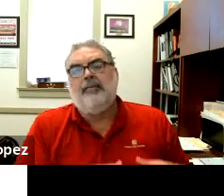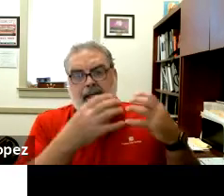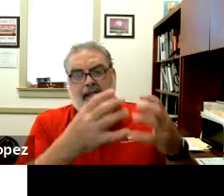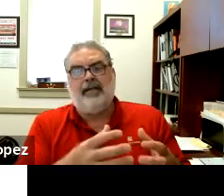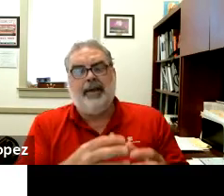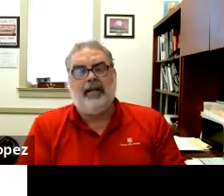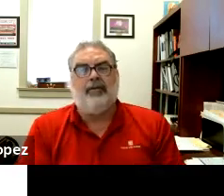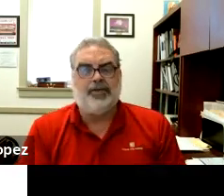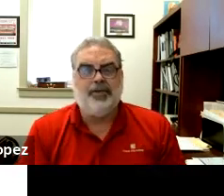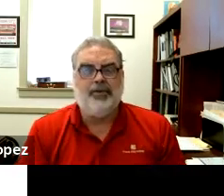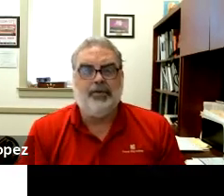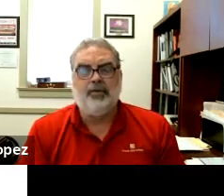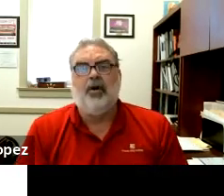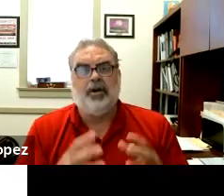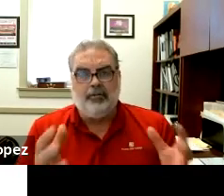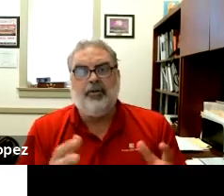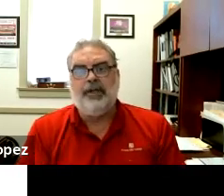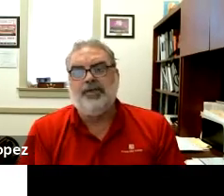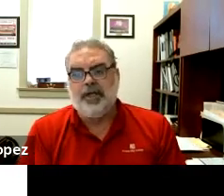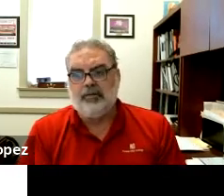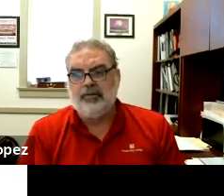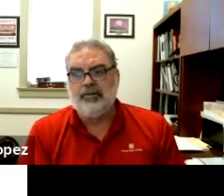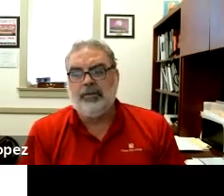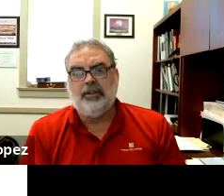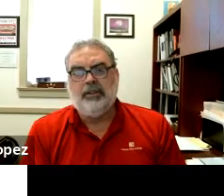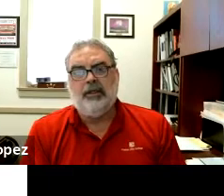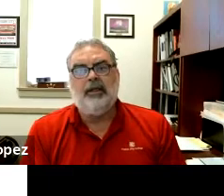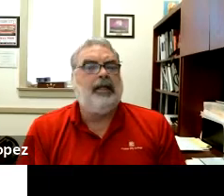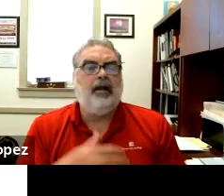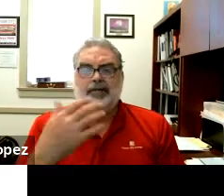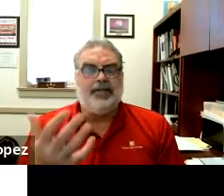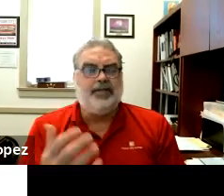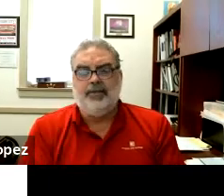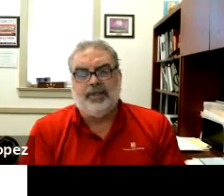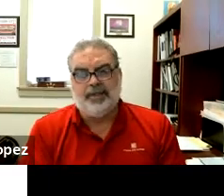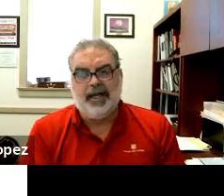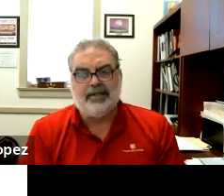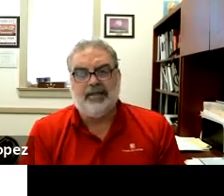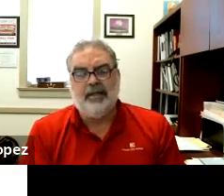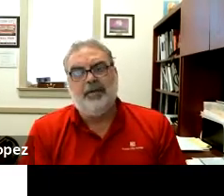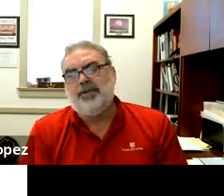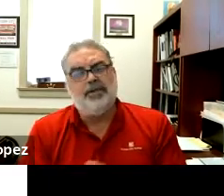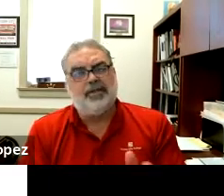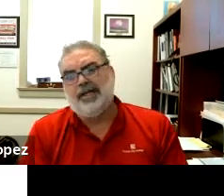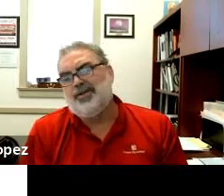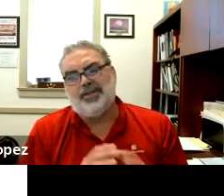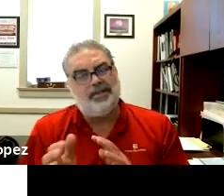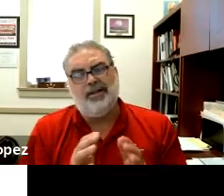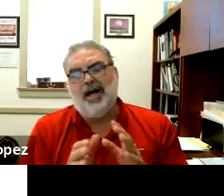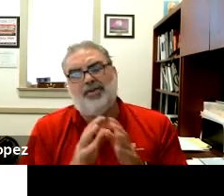right? Meeting the demand of our students or our community in general. And then obviously student success. But student